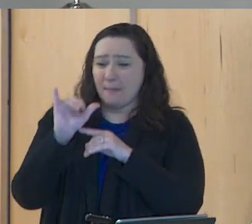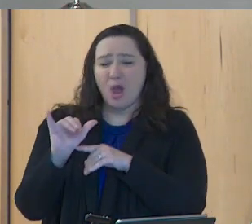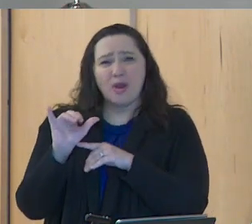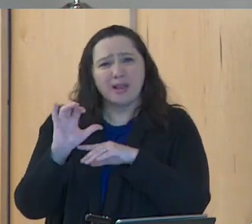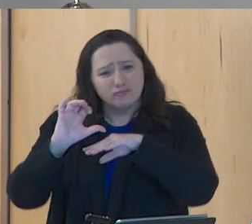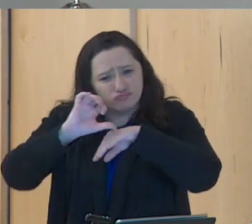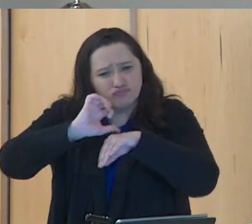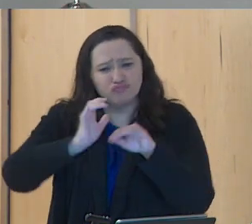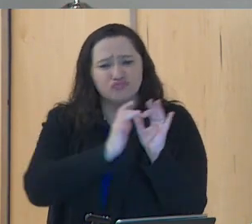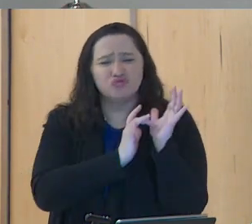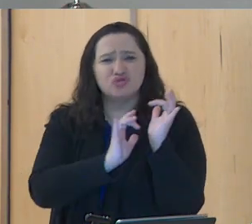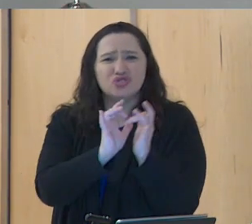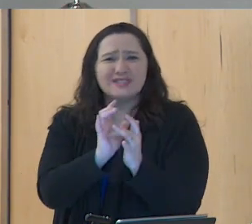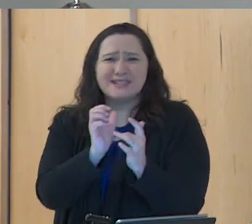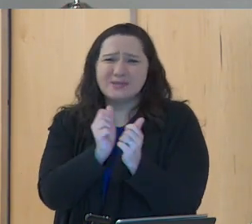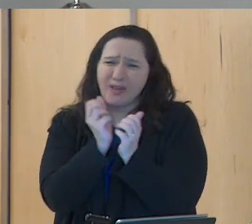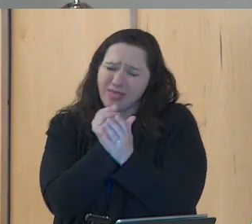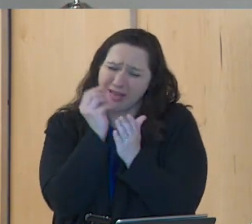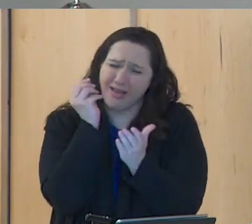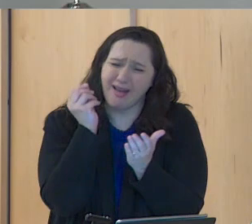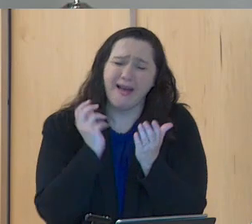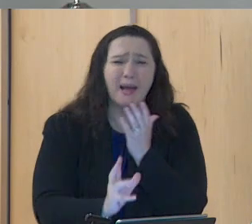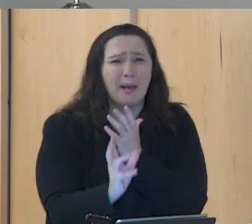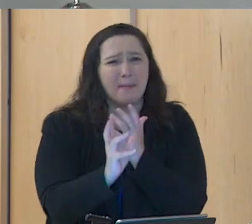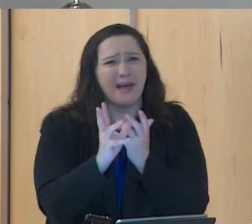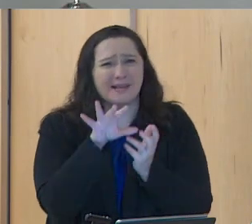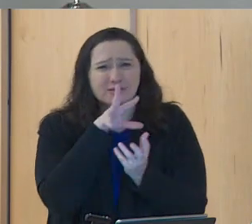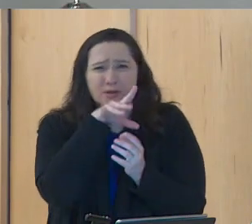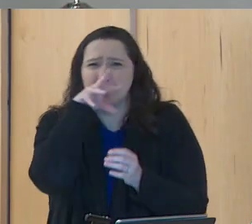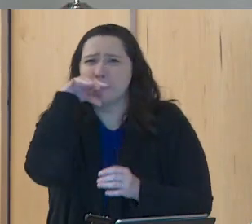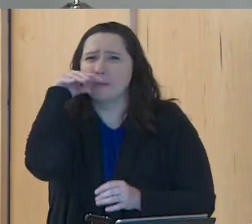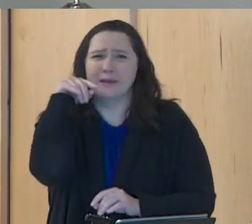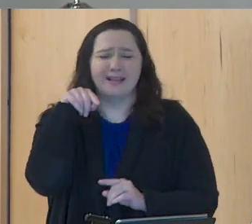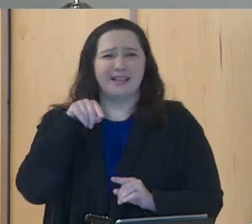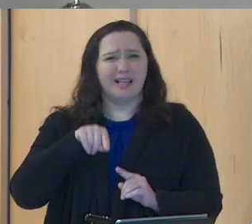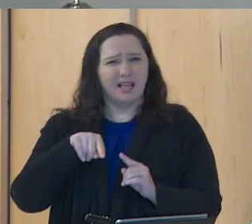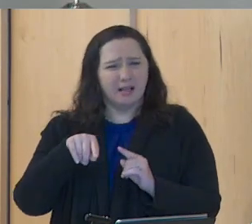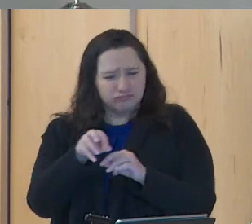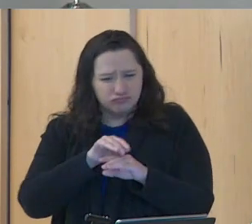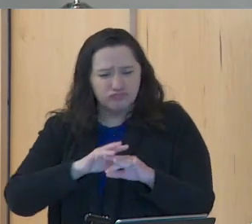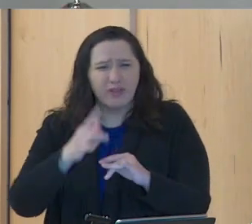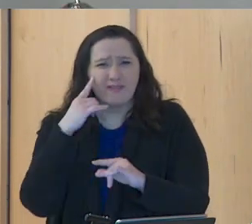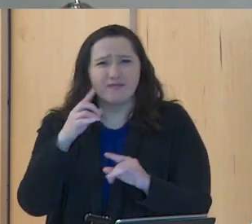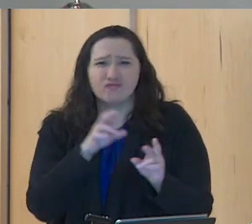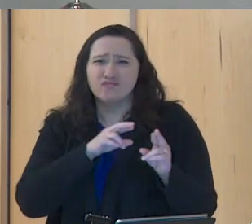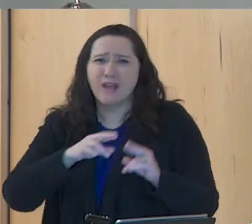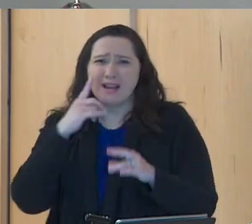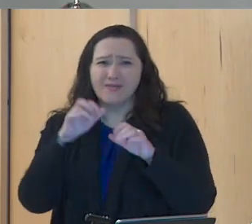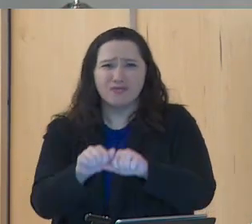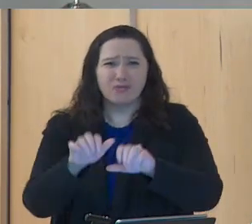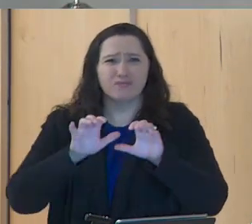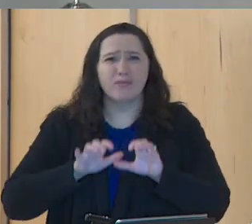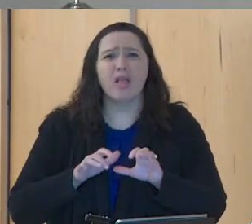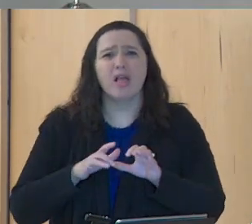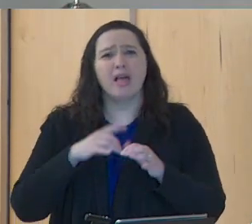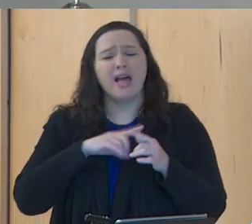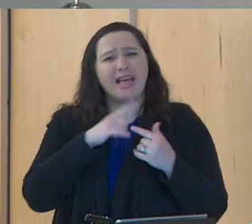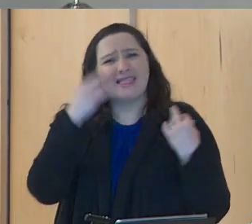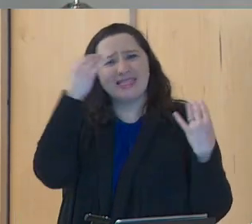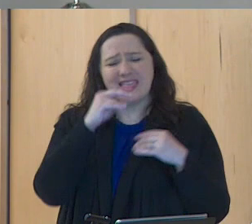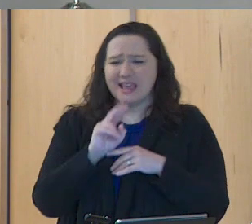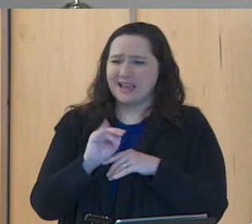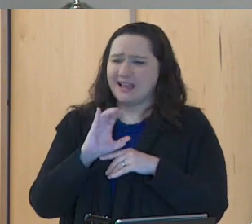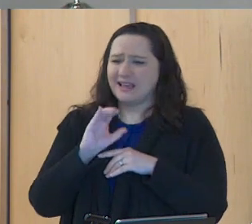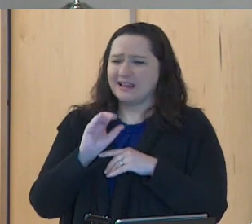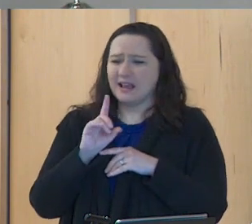anointed Jesus with expensive perfume, anointing his body for his burial. And then we have to think of Nicodemus. If